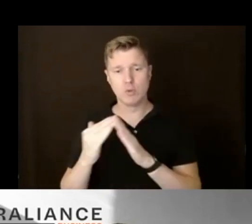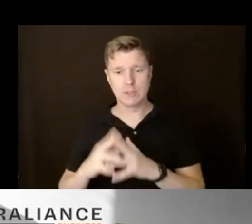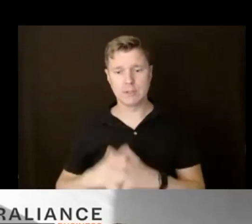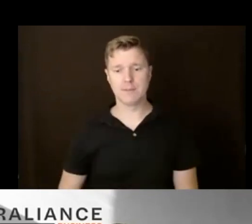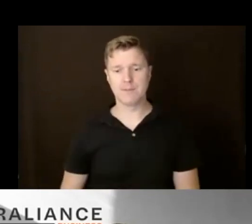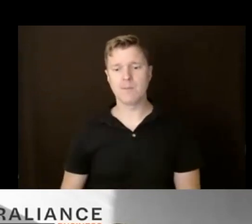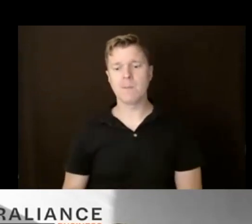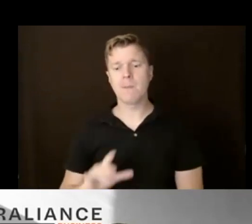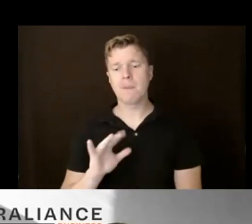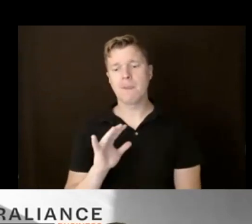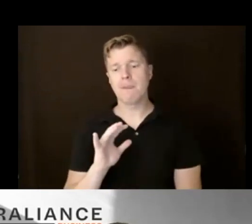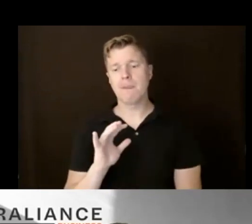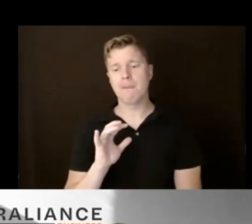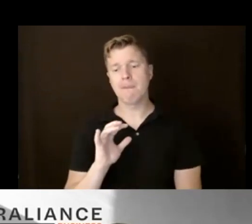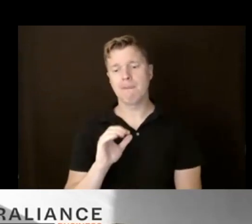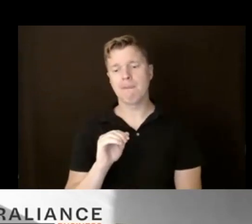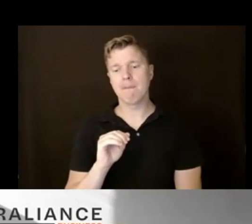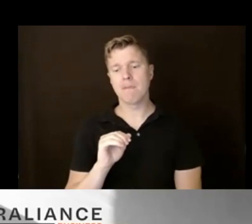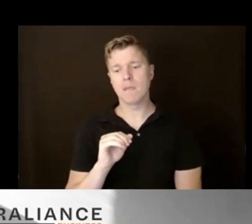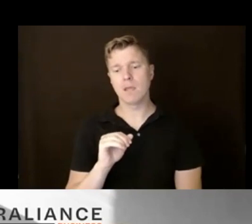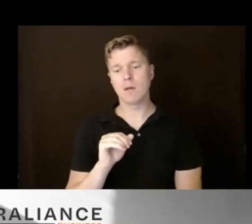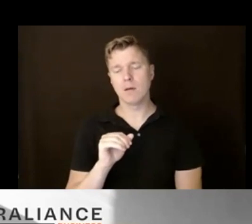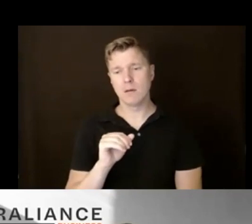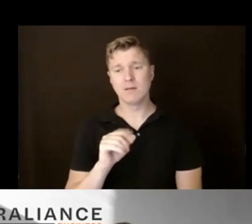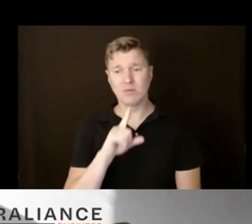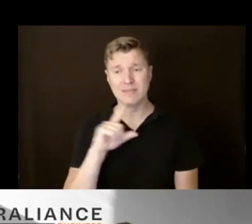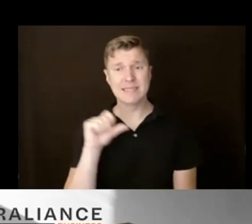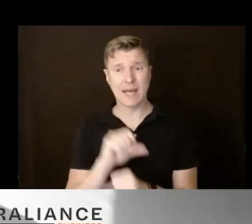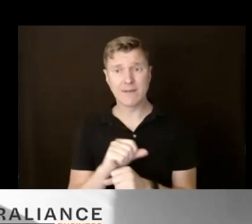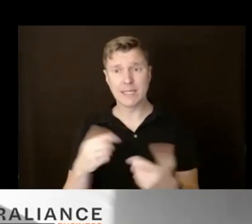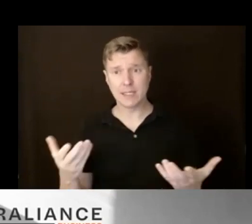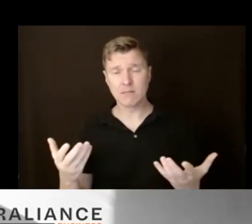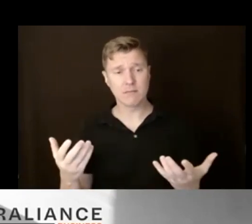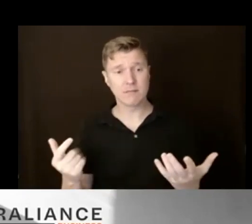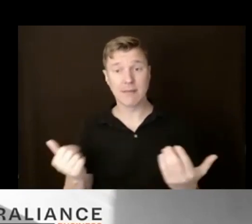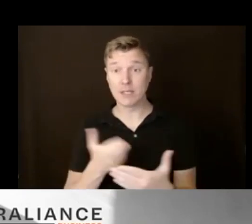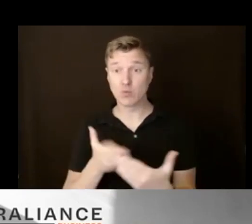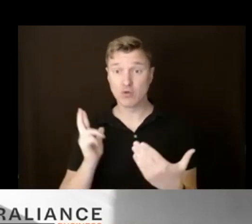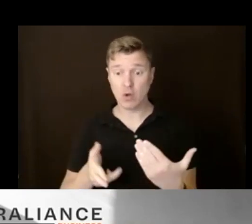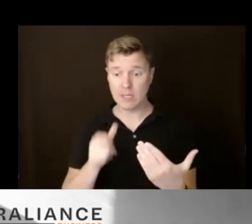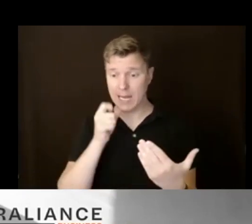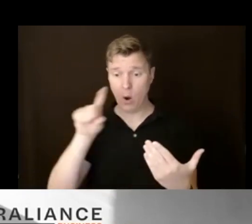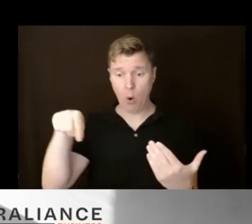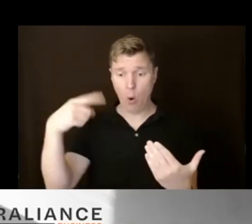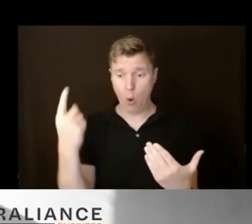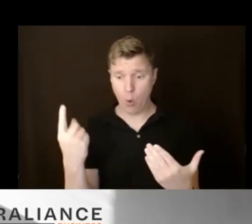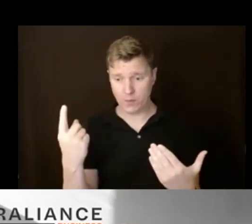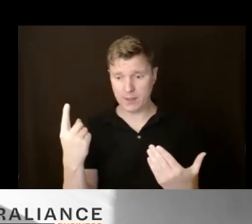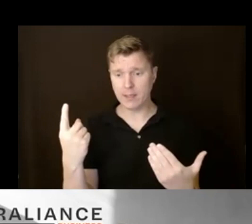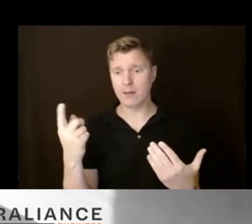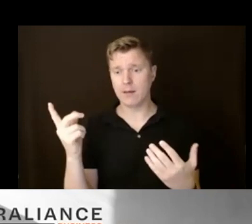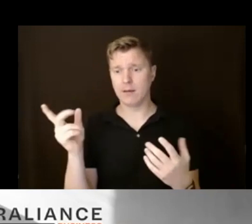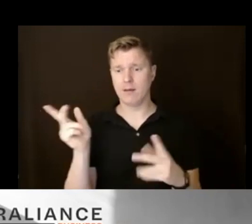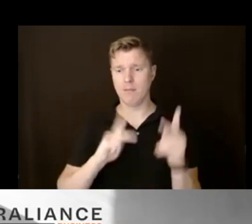And so, you know, this definitely is as a result, not only of public attention